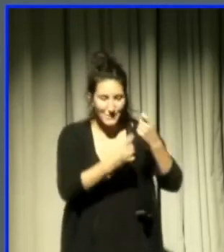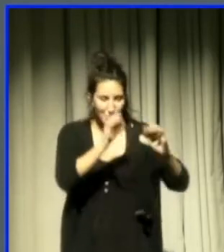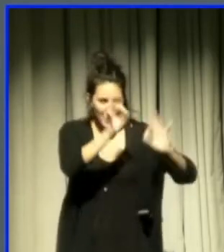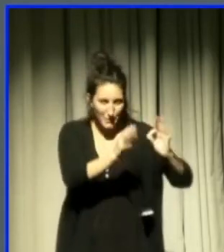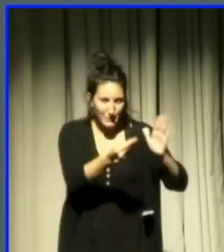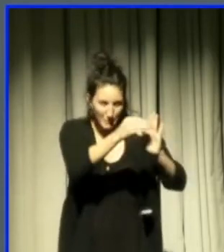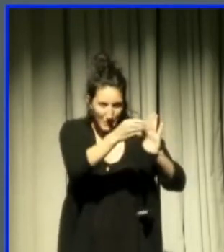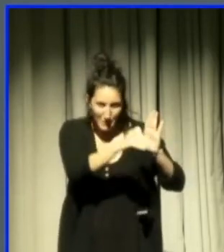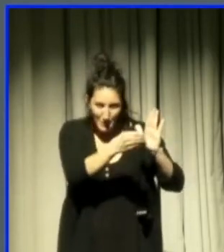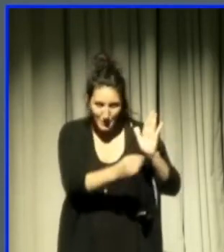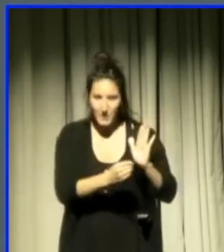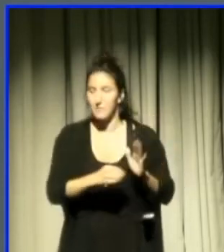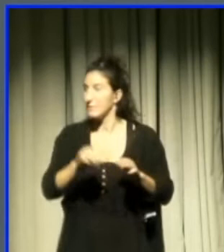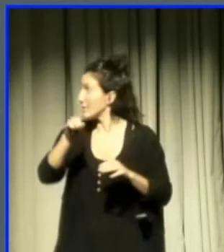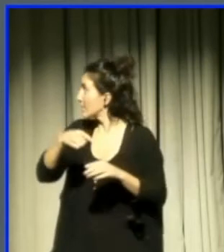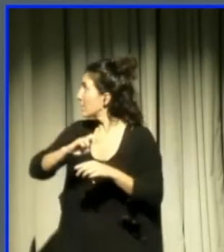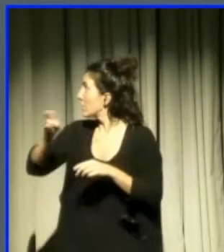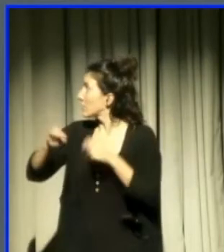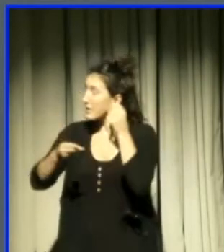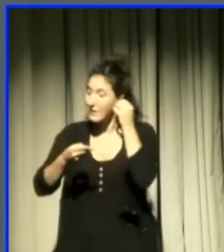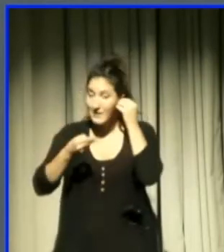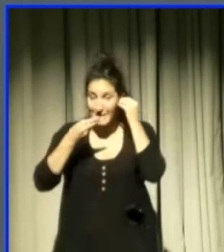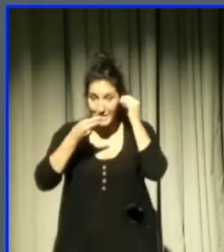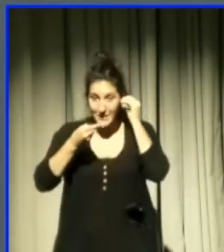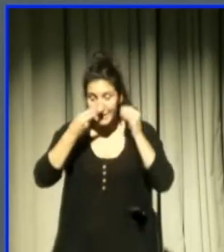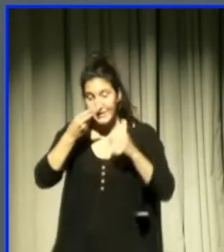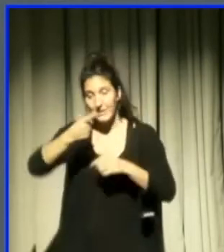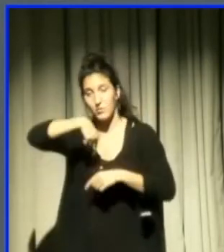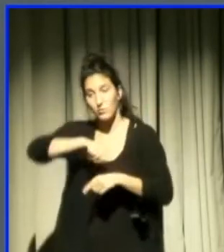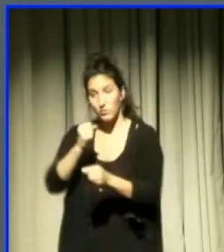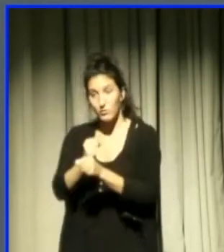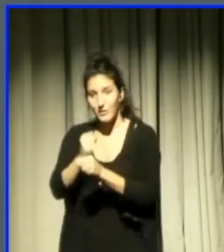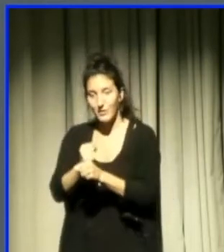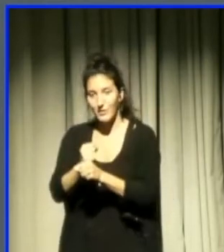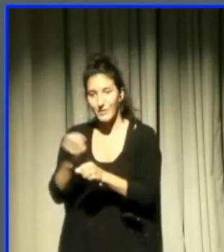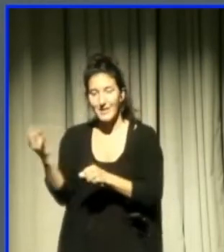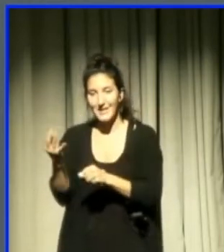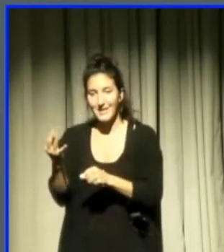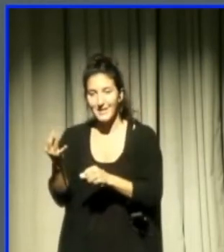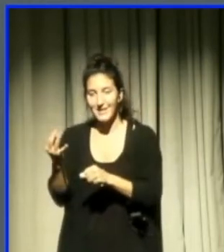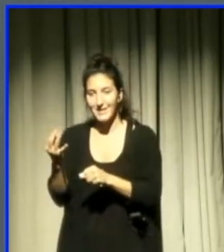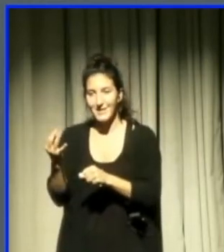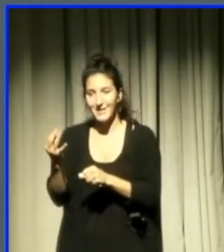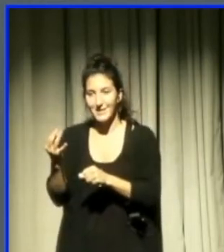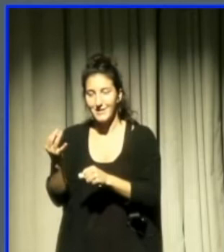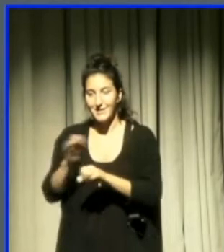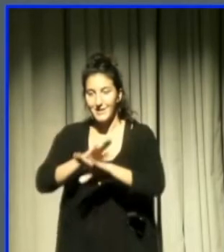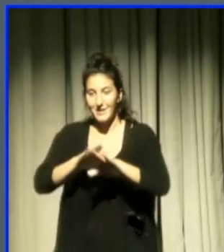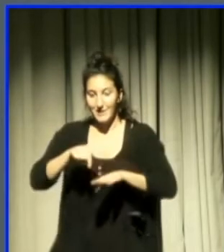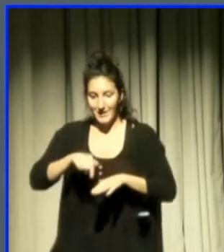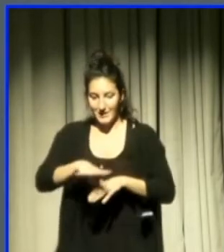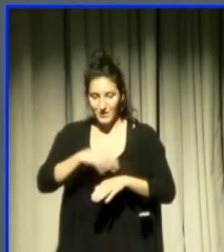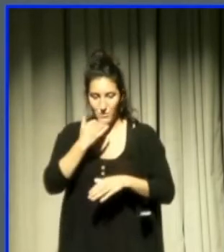our endeavor, I think, was that we wanted to find this, let's say, mystical place between